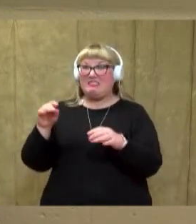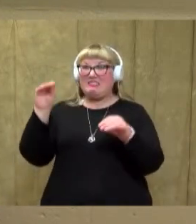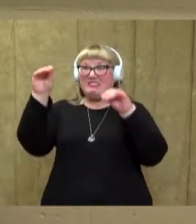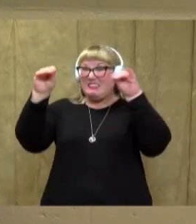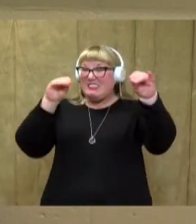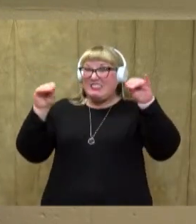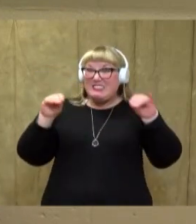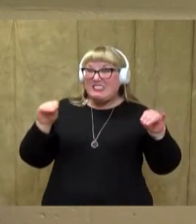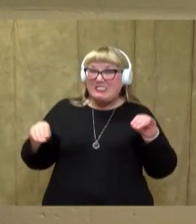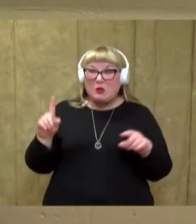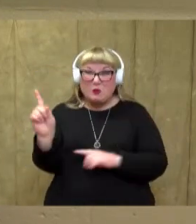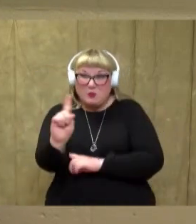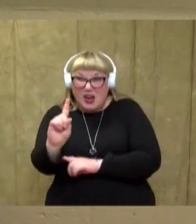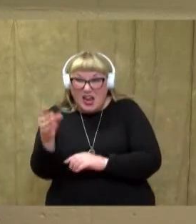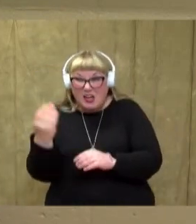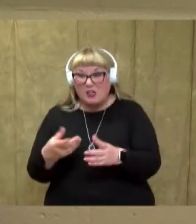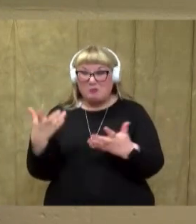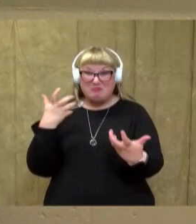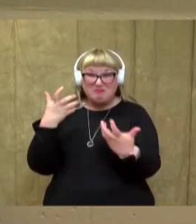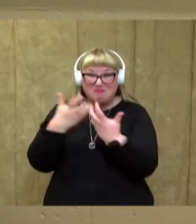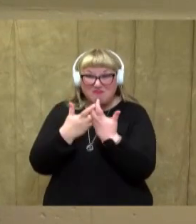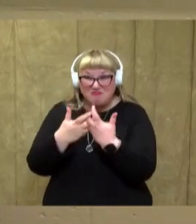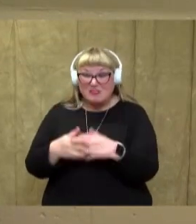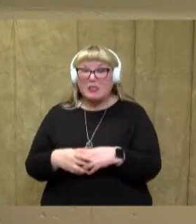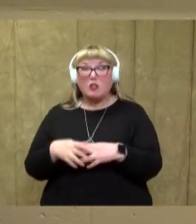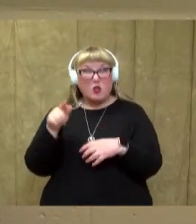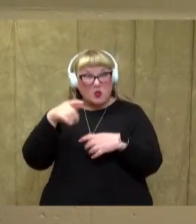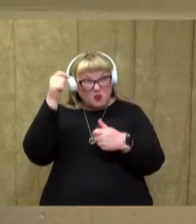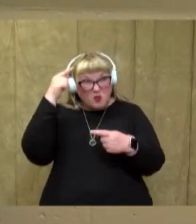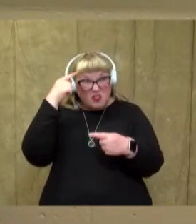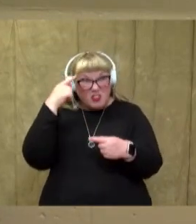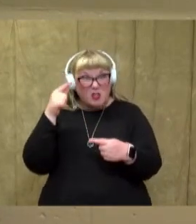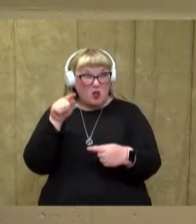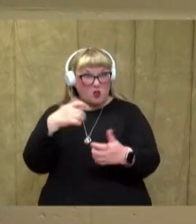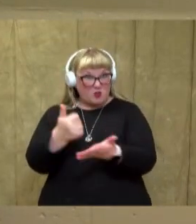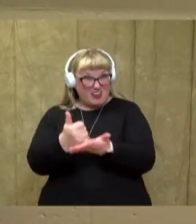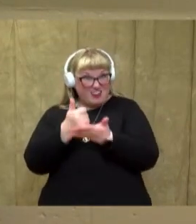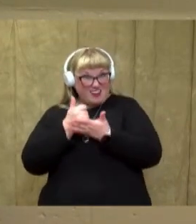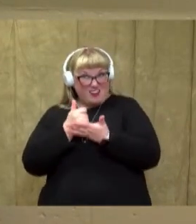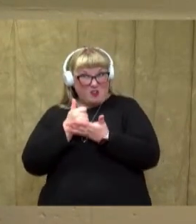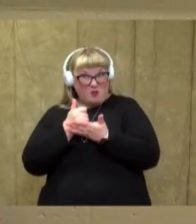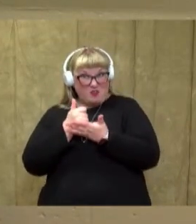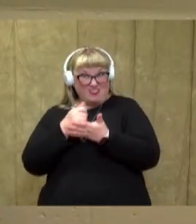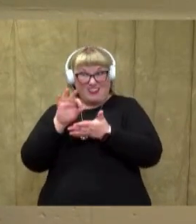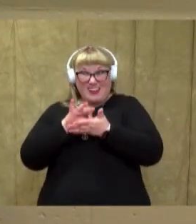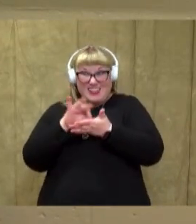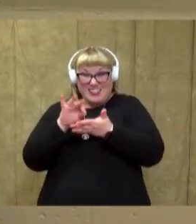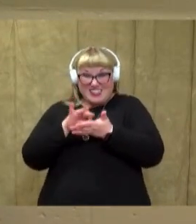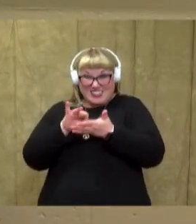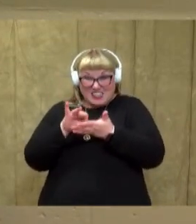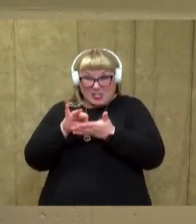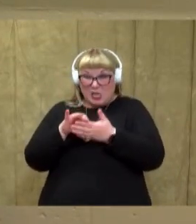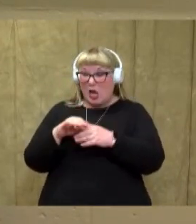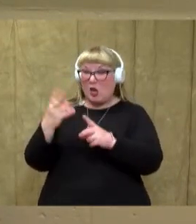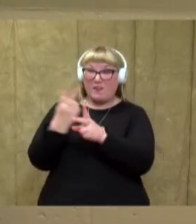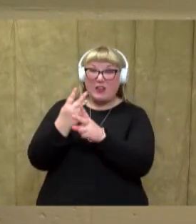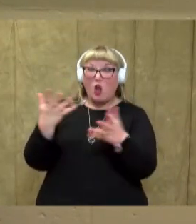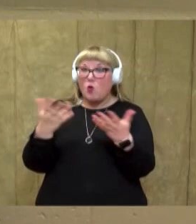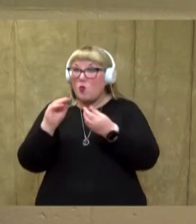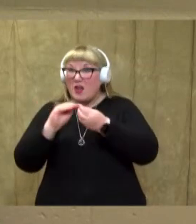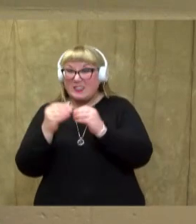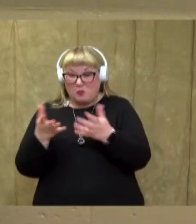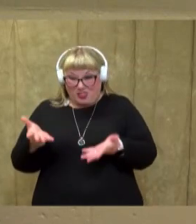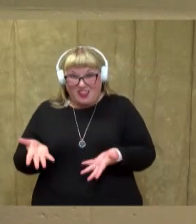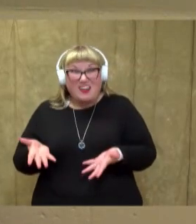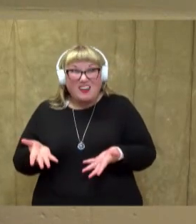each of these missing spots. So before we begin, do you think that you can help me count these out and figure out what numbers go in